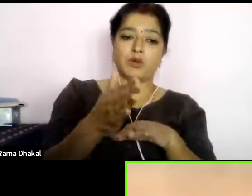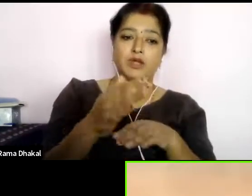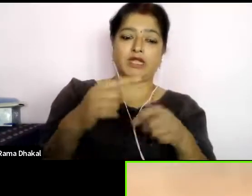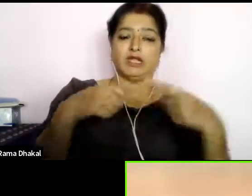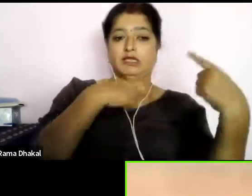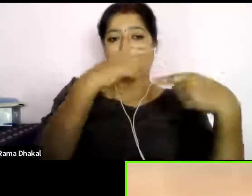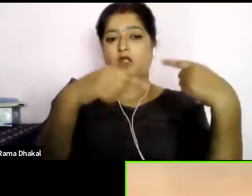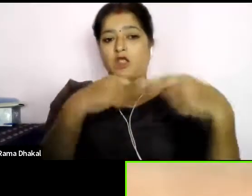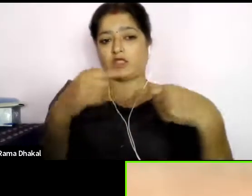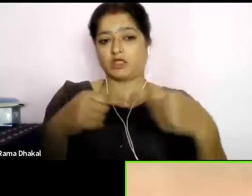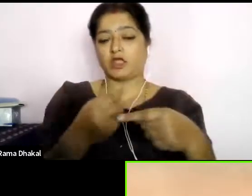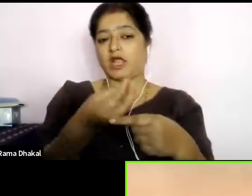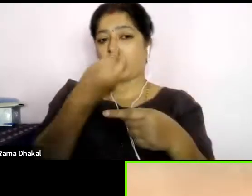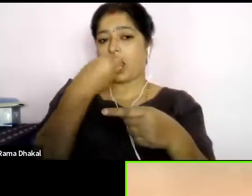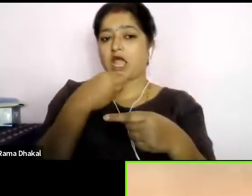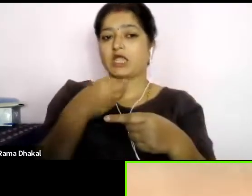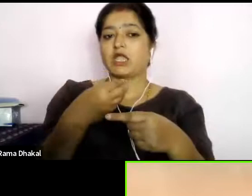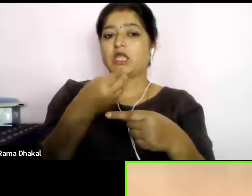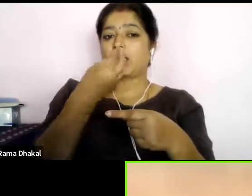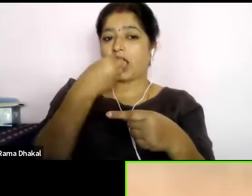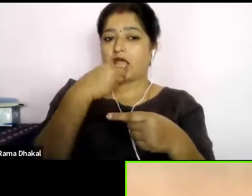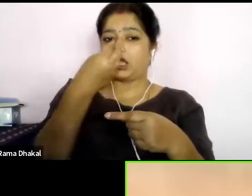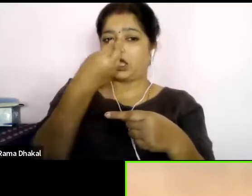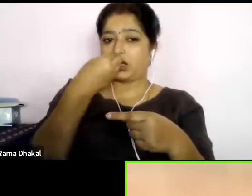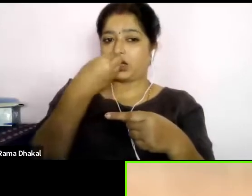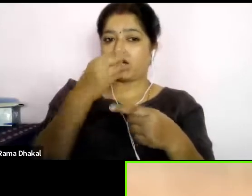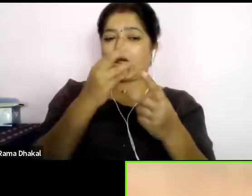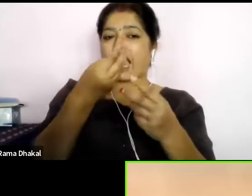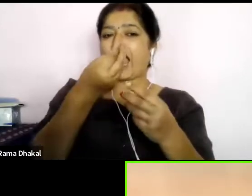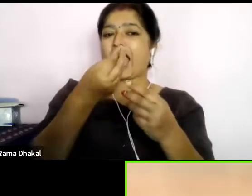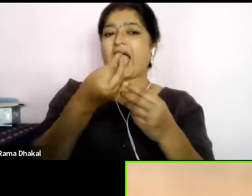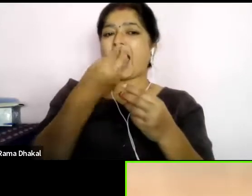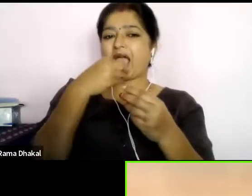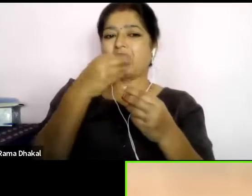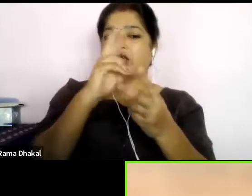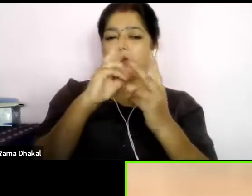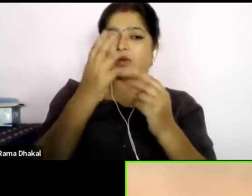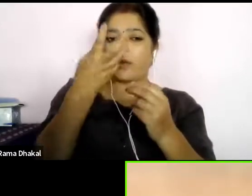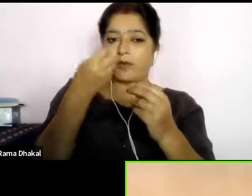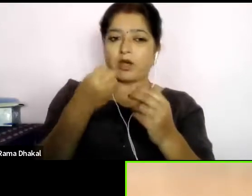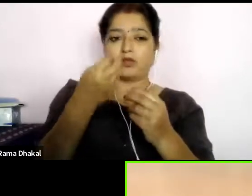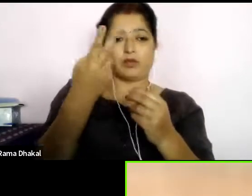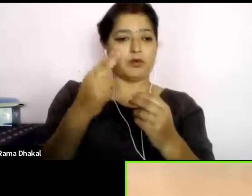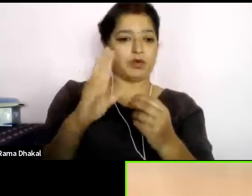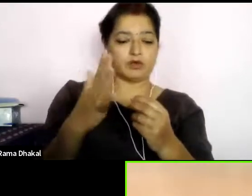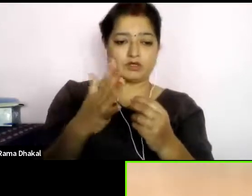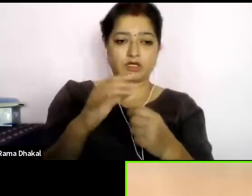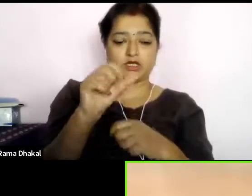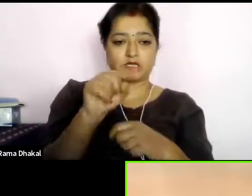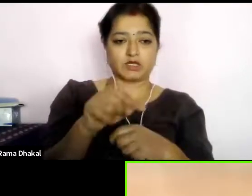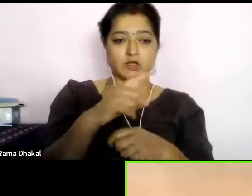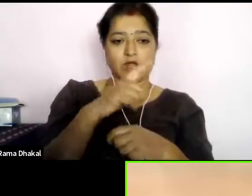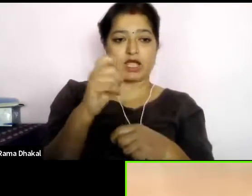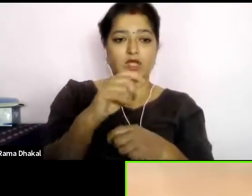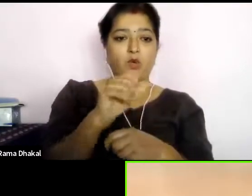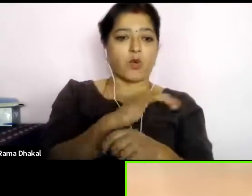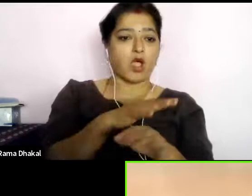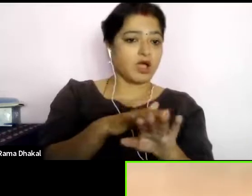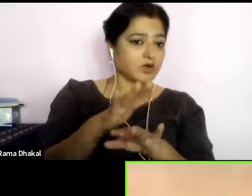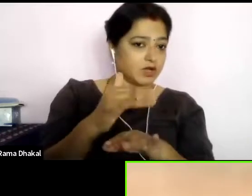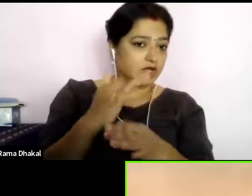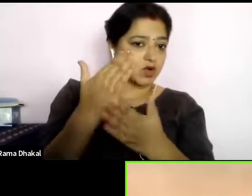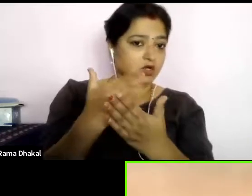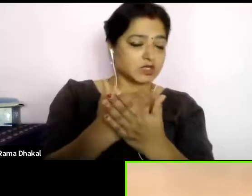they use the coping strategies like reducing the meal, compromising on the cultural food